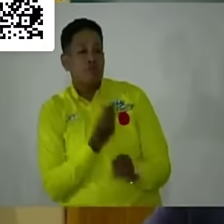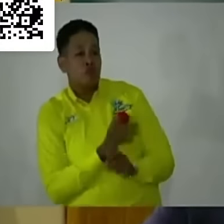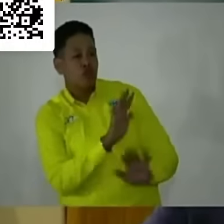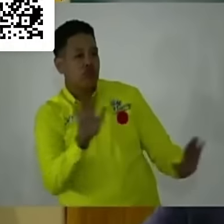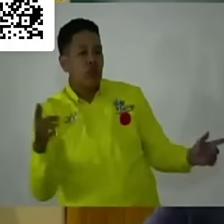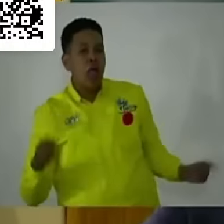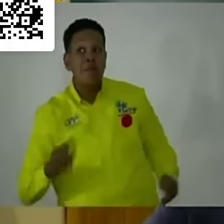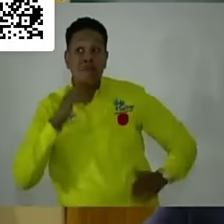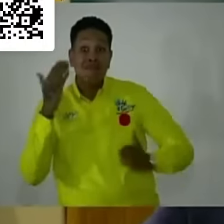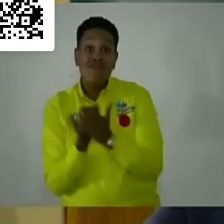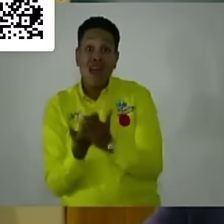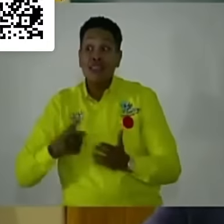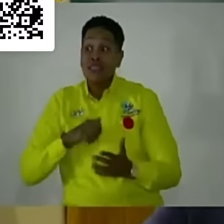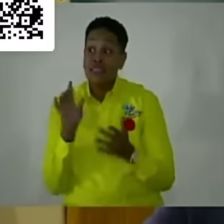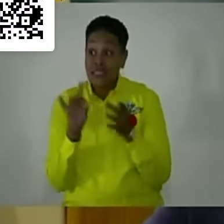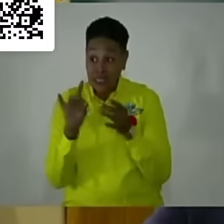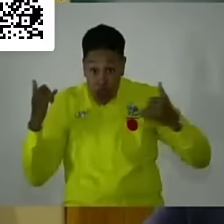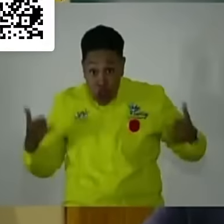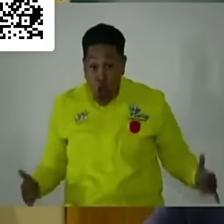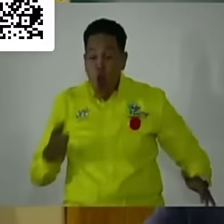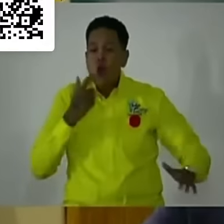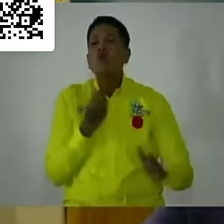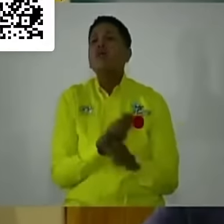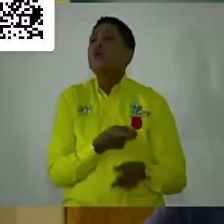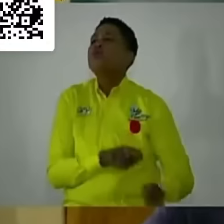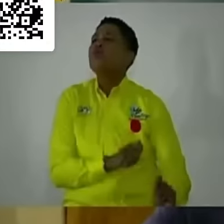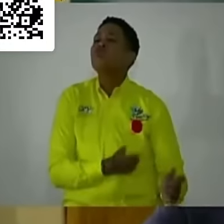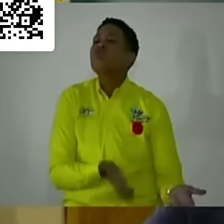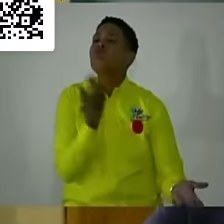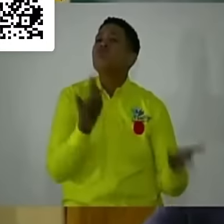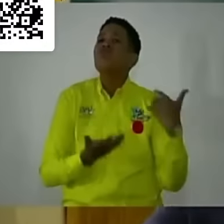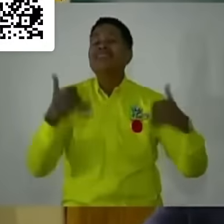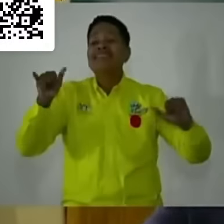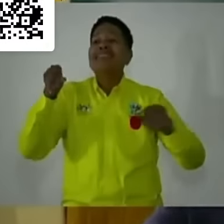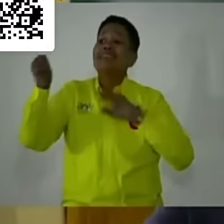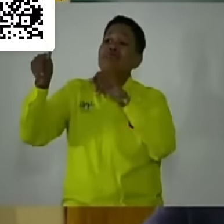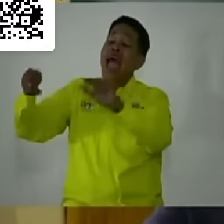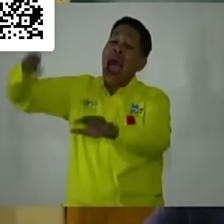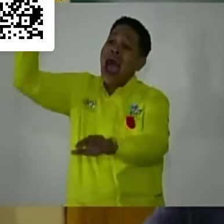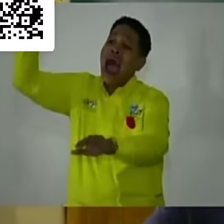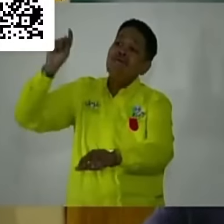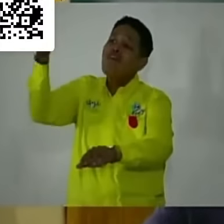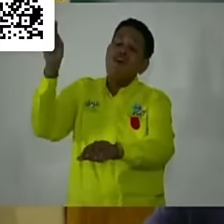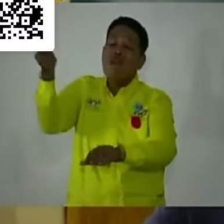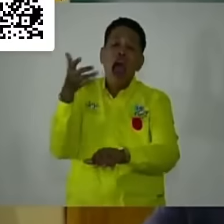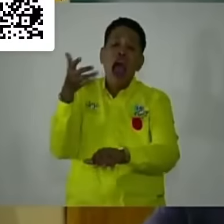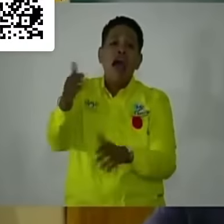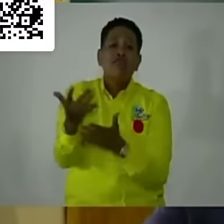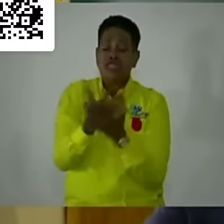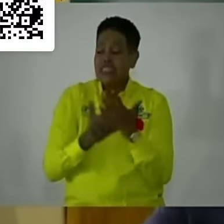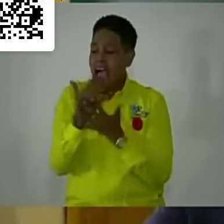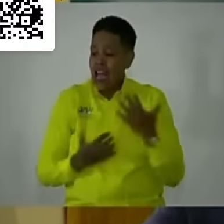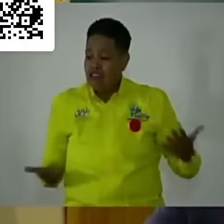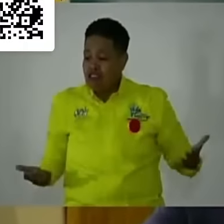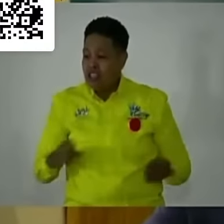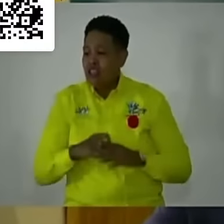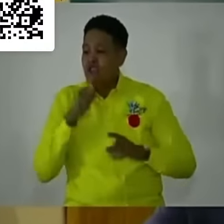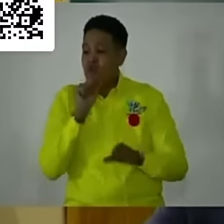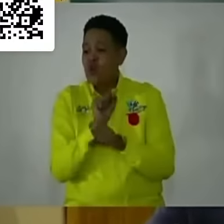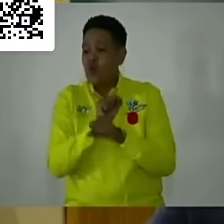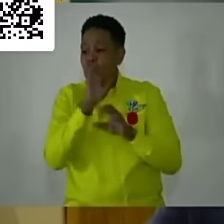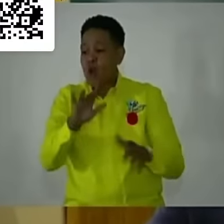even as we speak, the mining sector still pays the highest average salary to